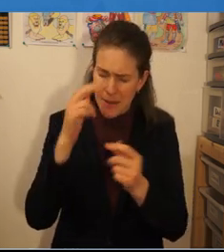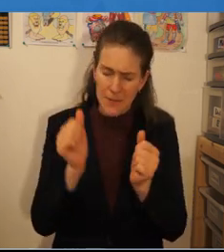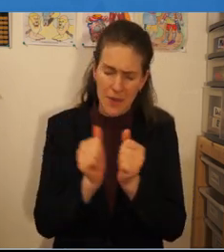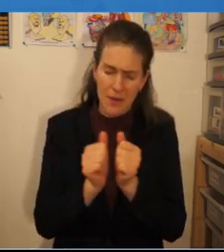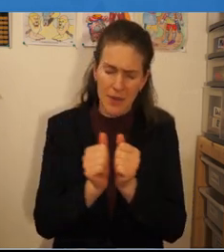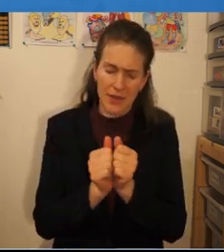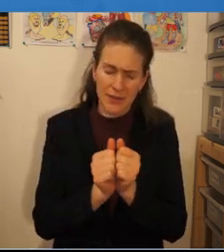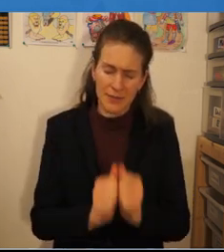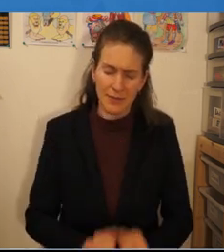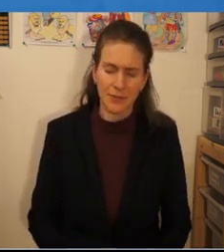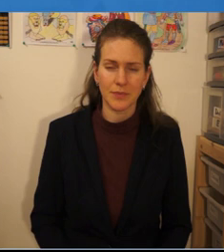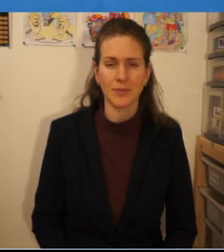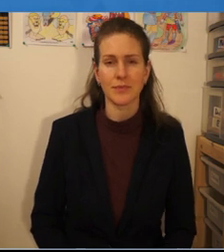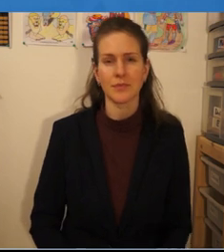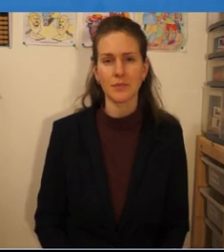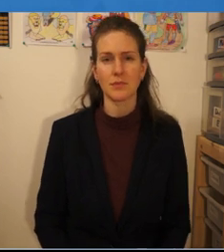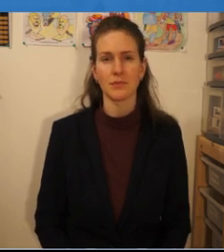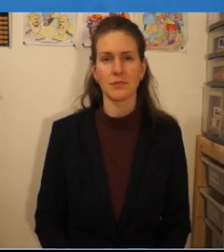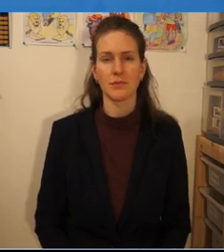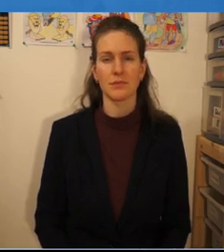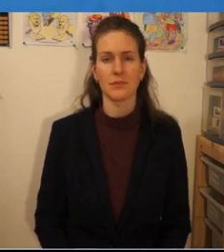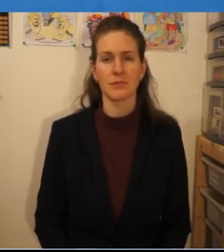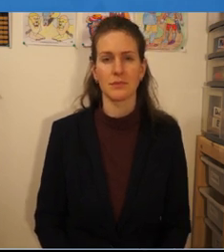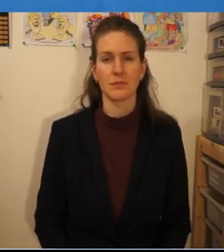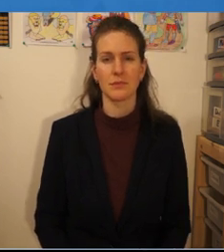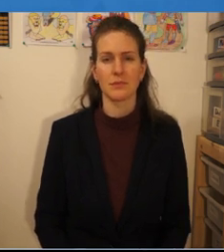be